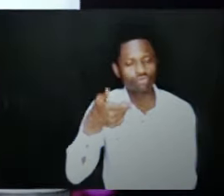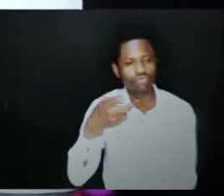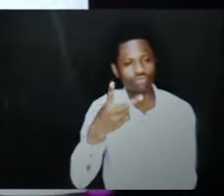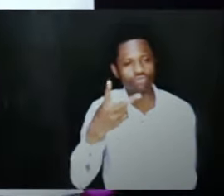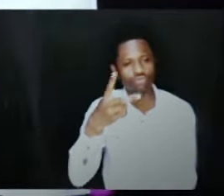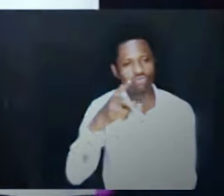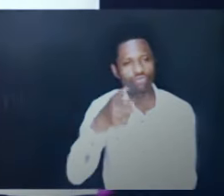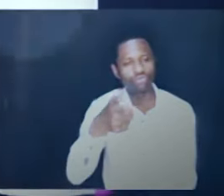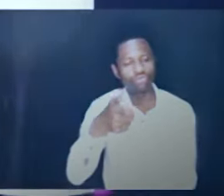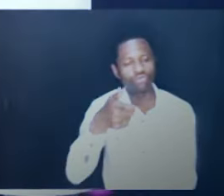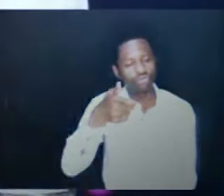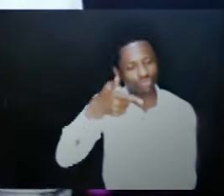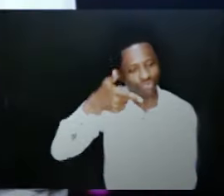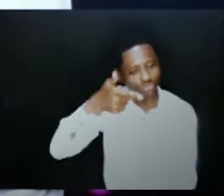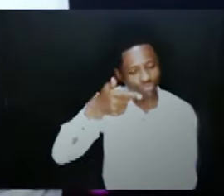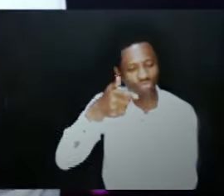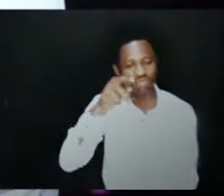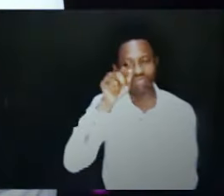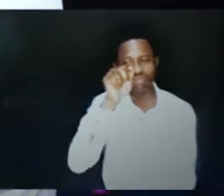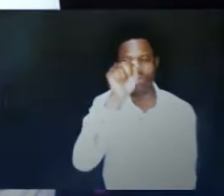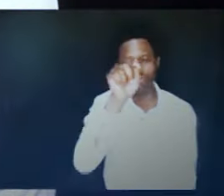verse 28.